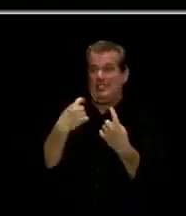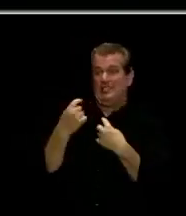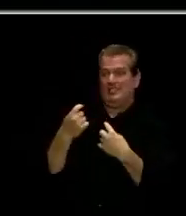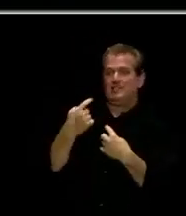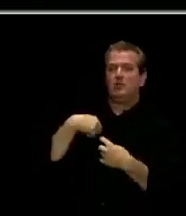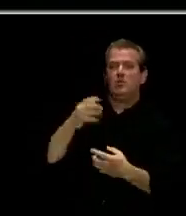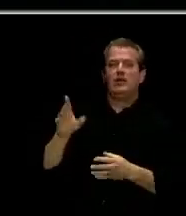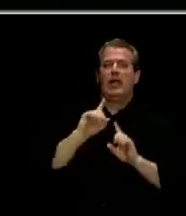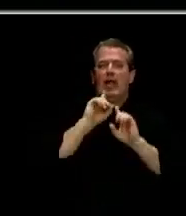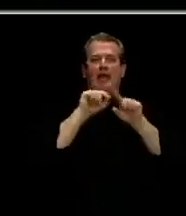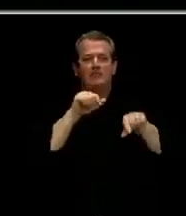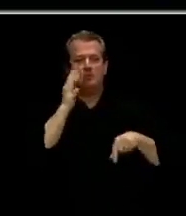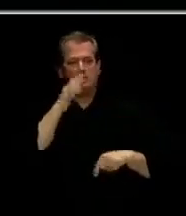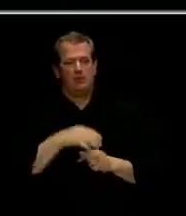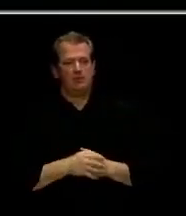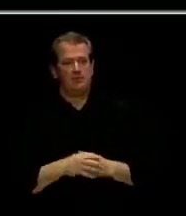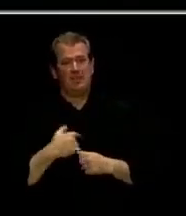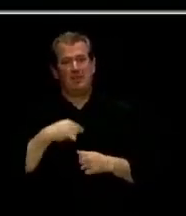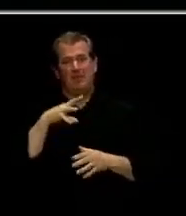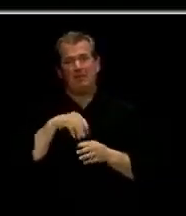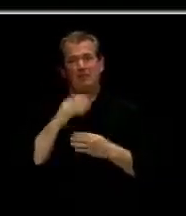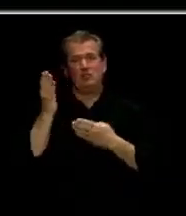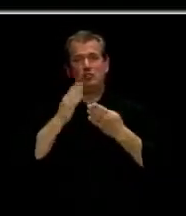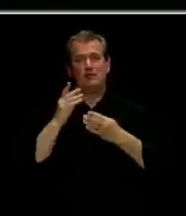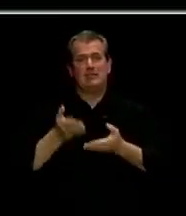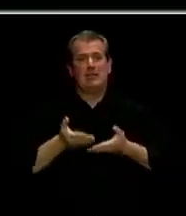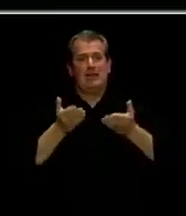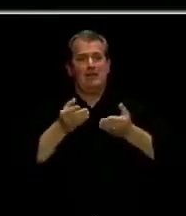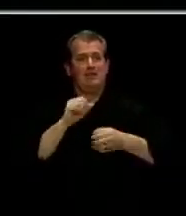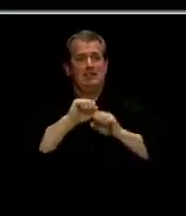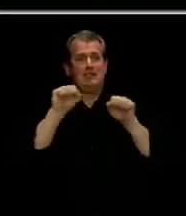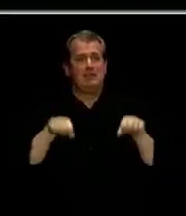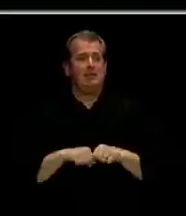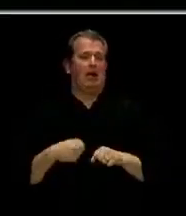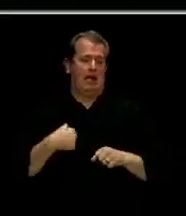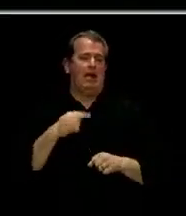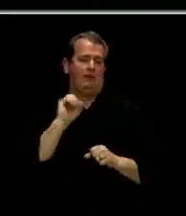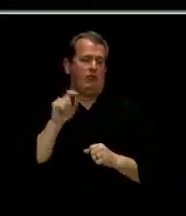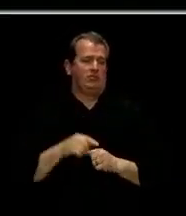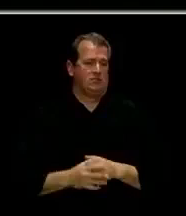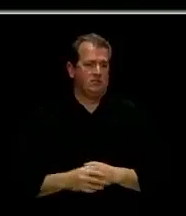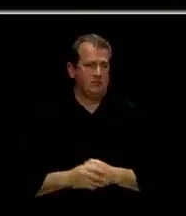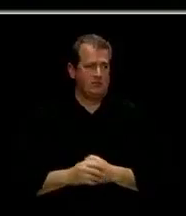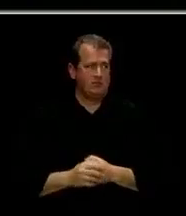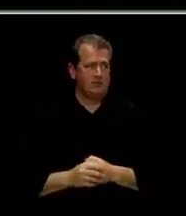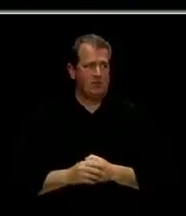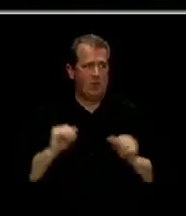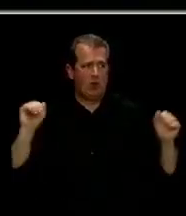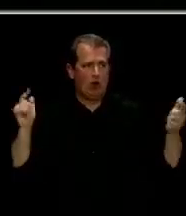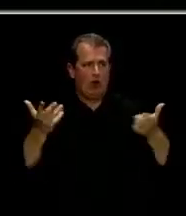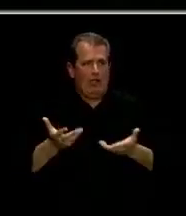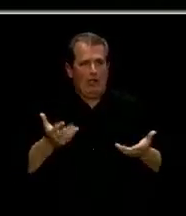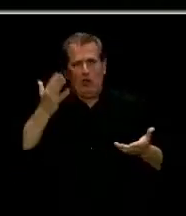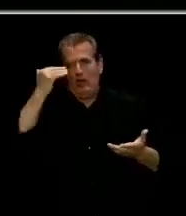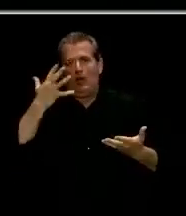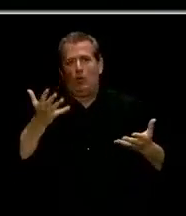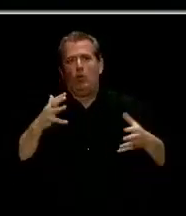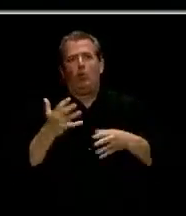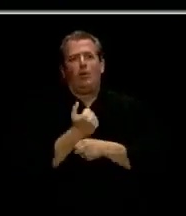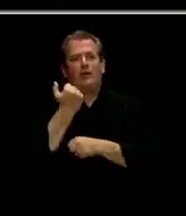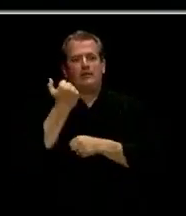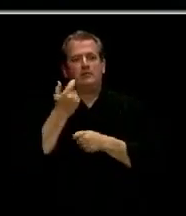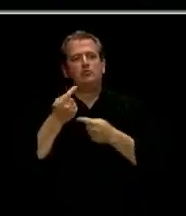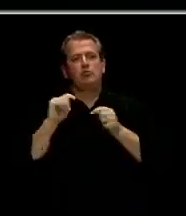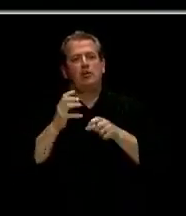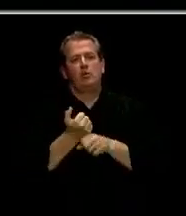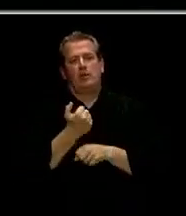I've been in the service delivery system with my daughter for 34 years. I still have questions. We're all in it to win it, and we're all still trying to win